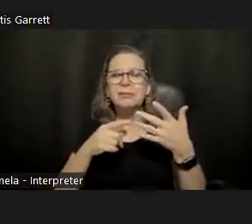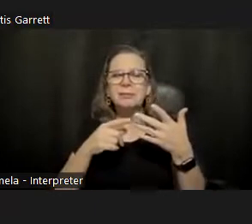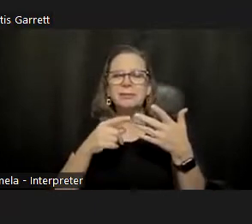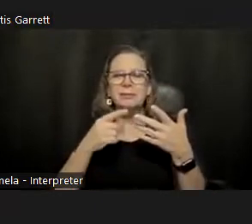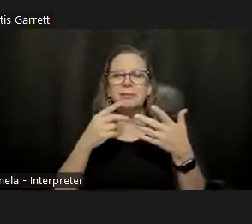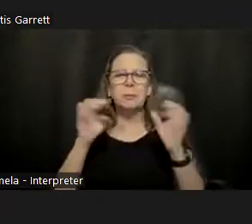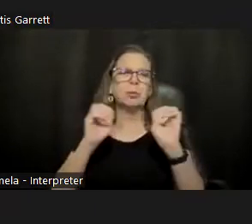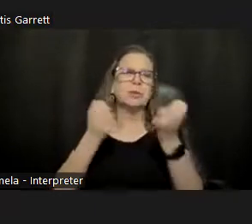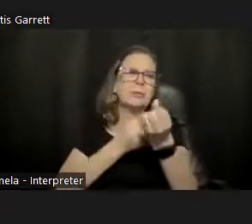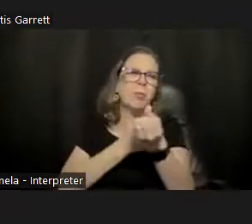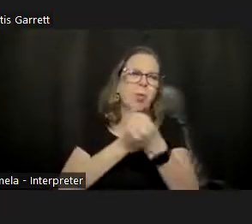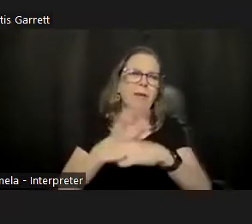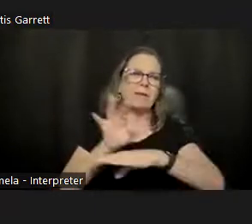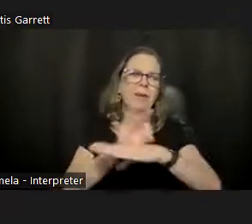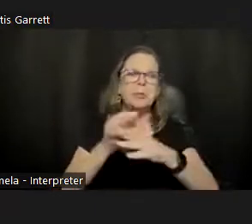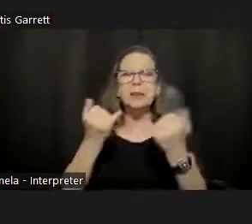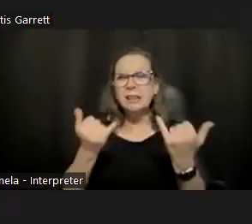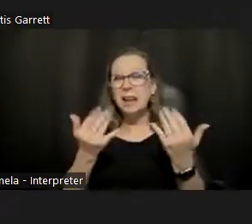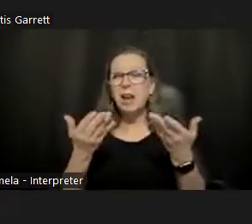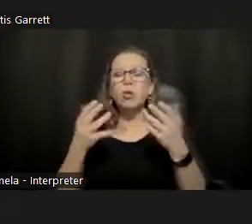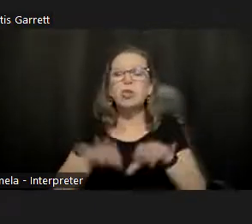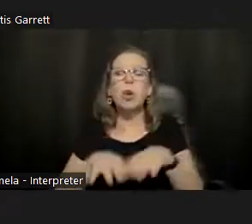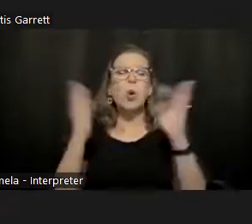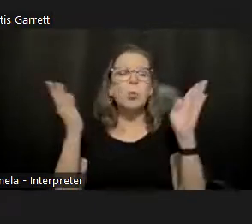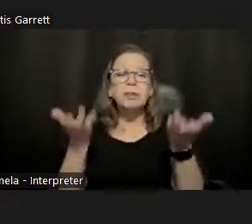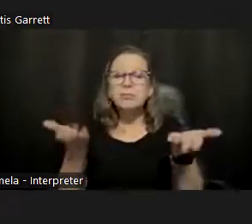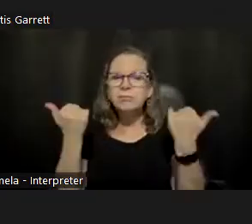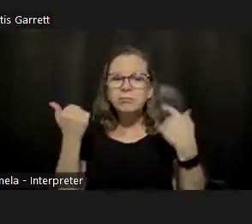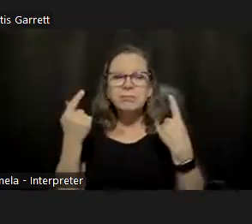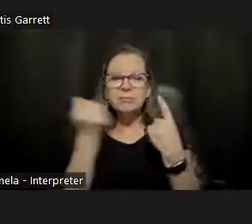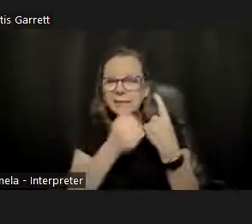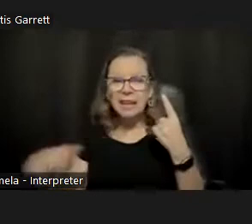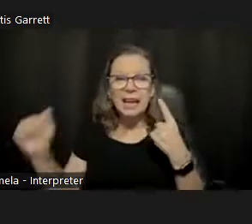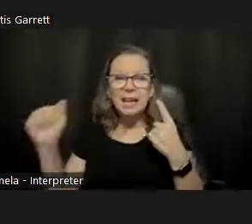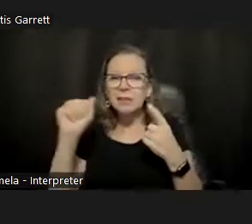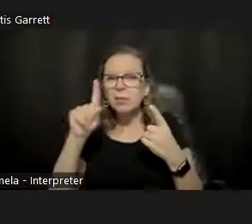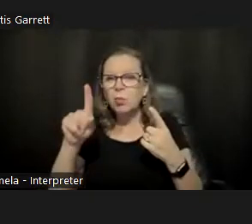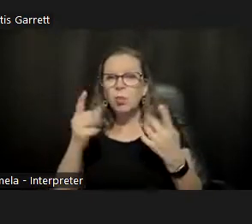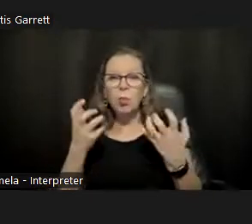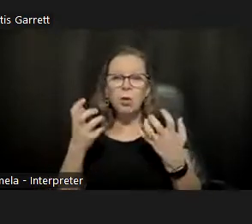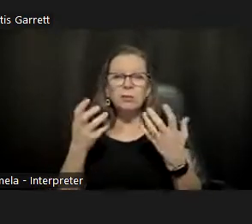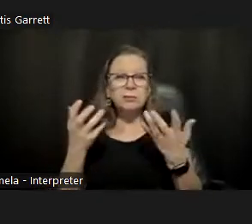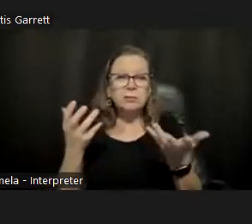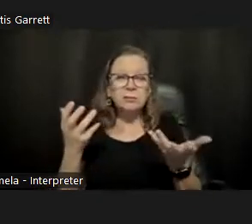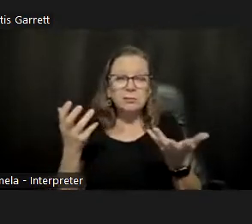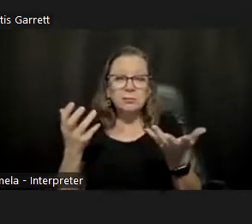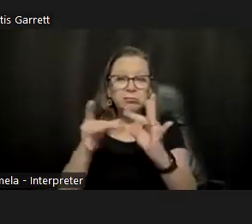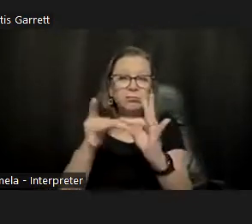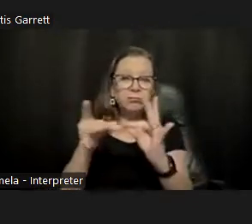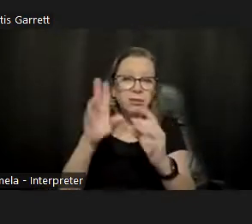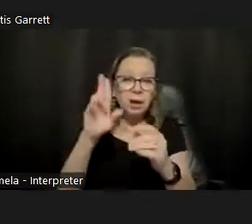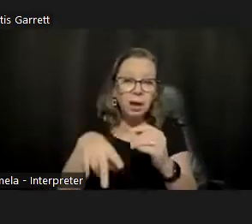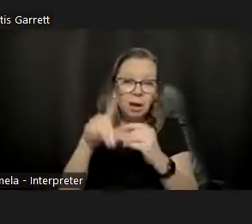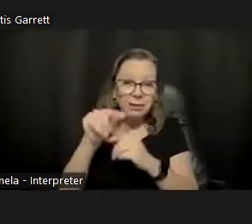functions, but now it's just open floor. So anybody like to give an update?